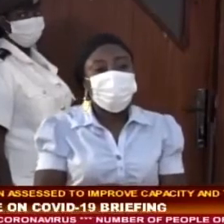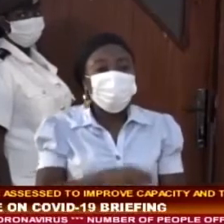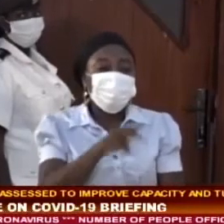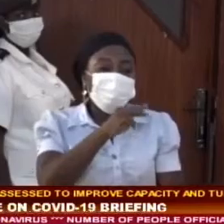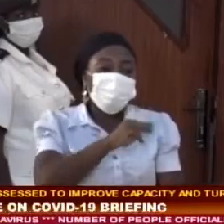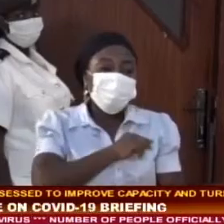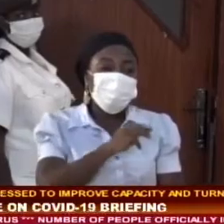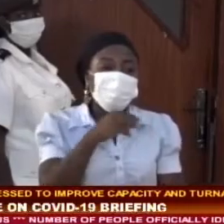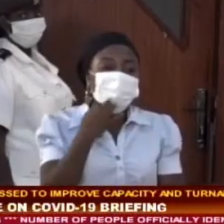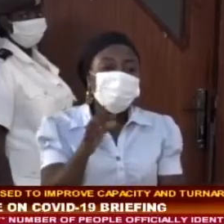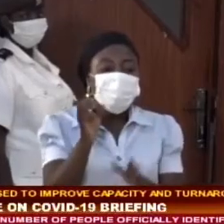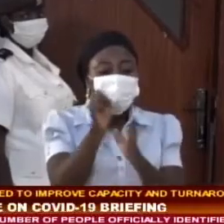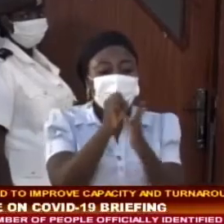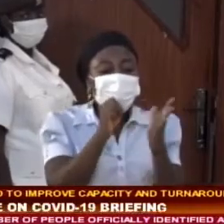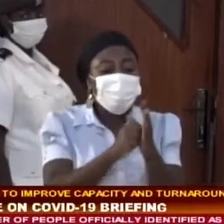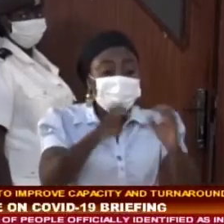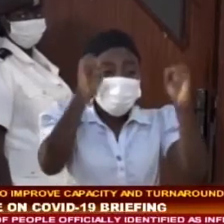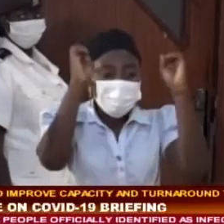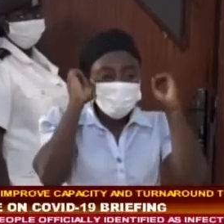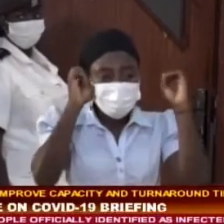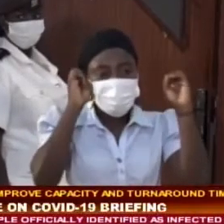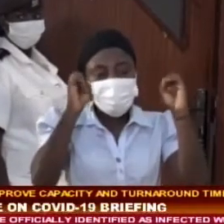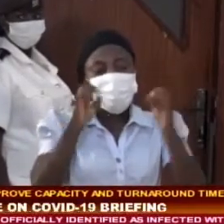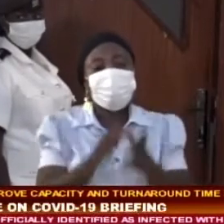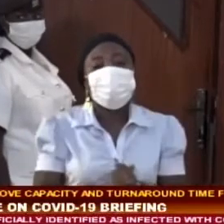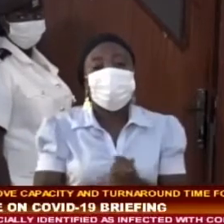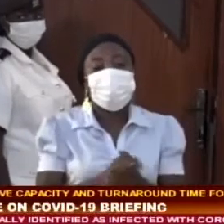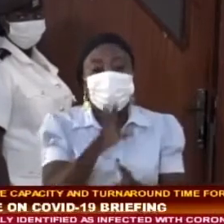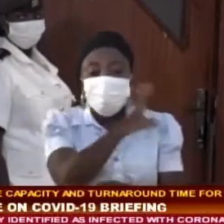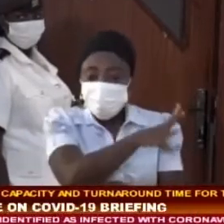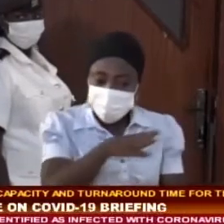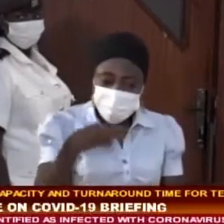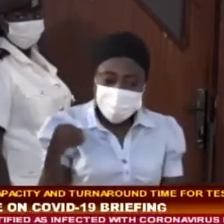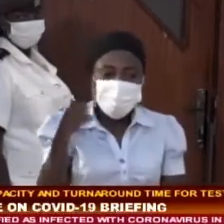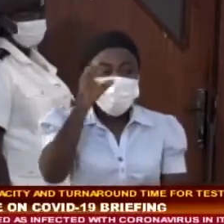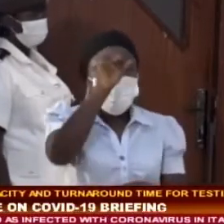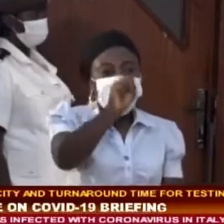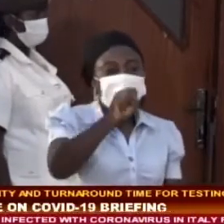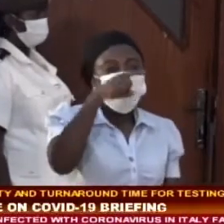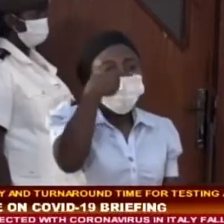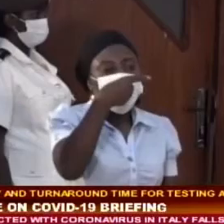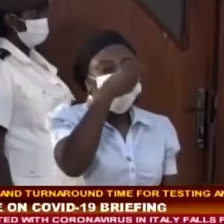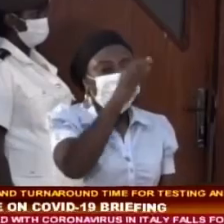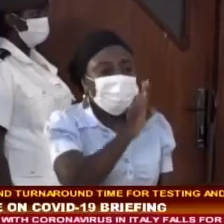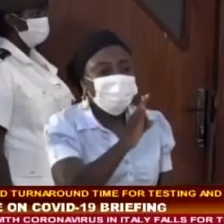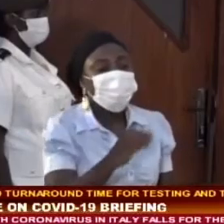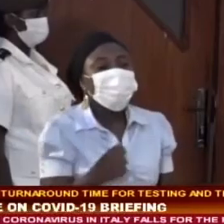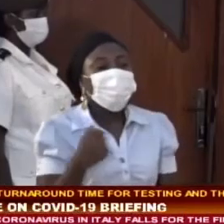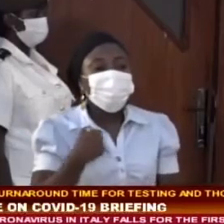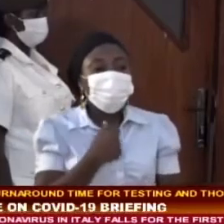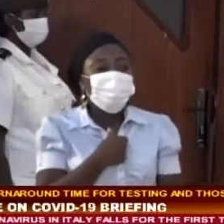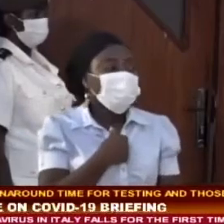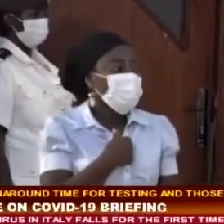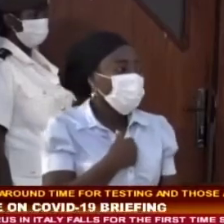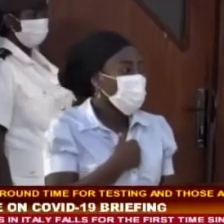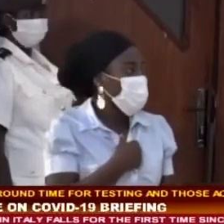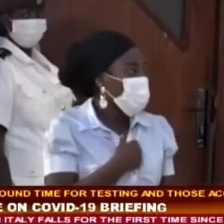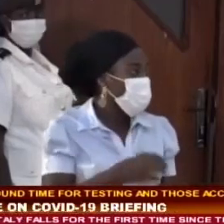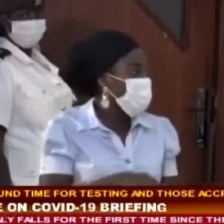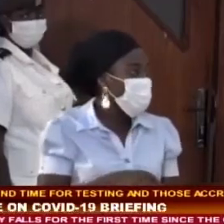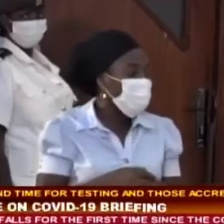Honorable Minister of State for Education, and the SGF. We shall